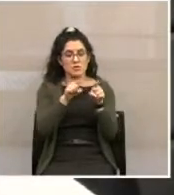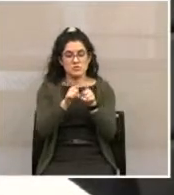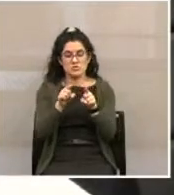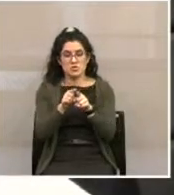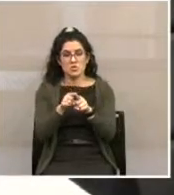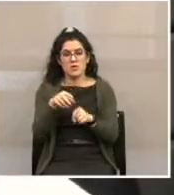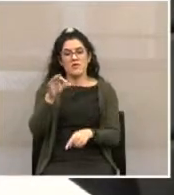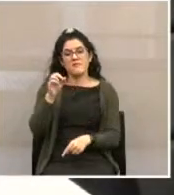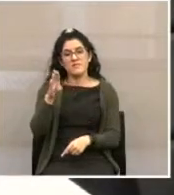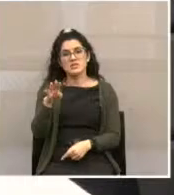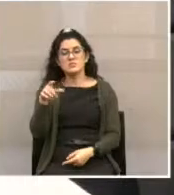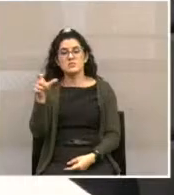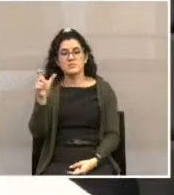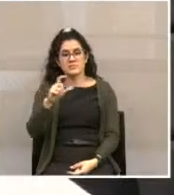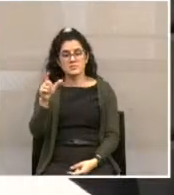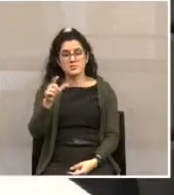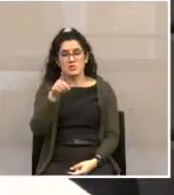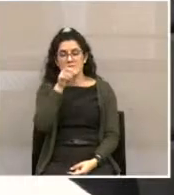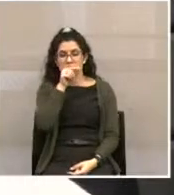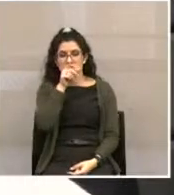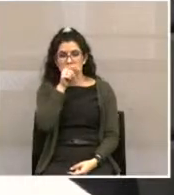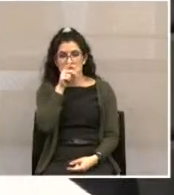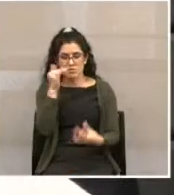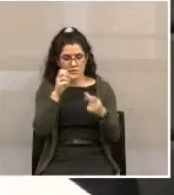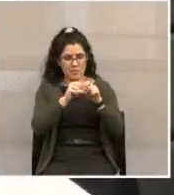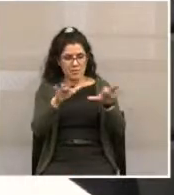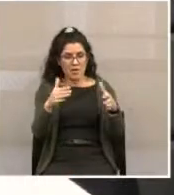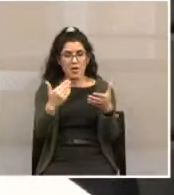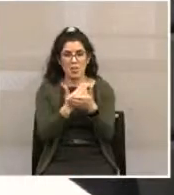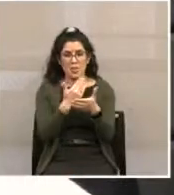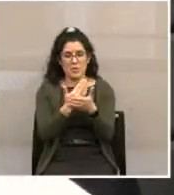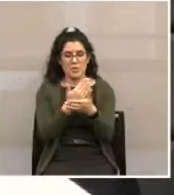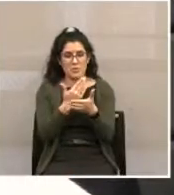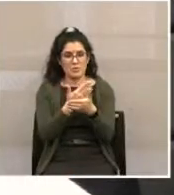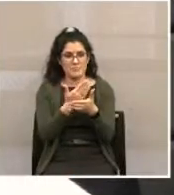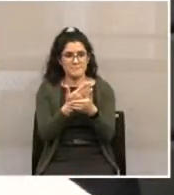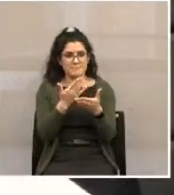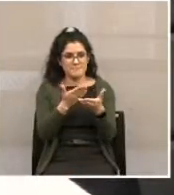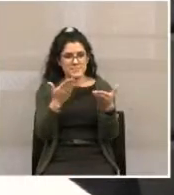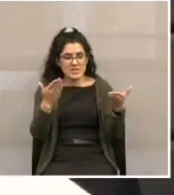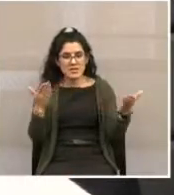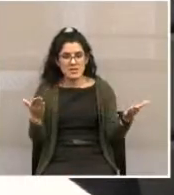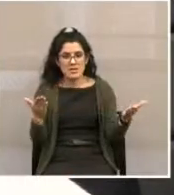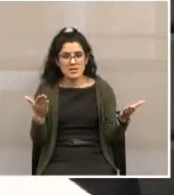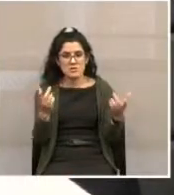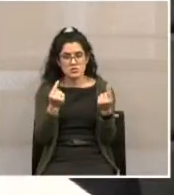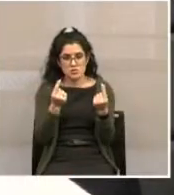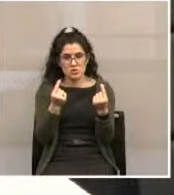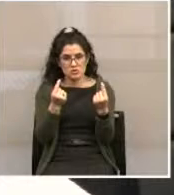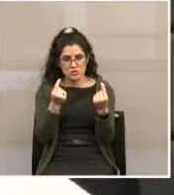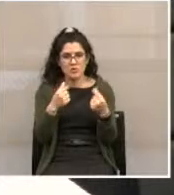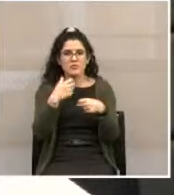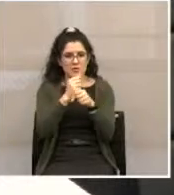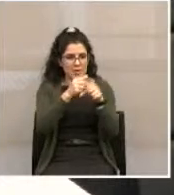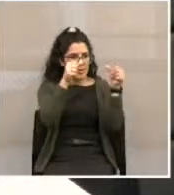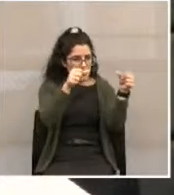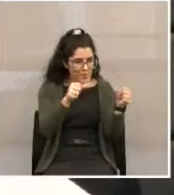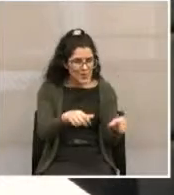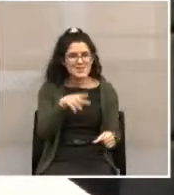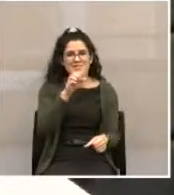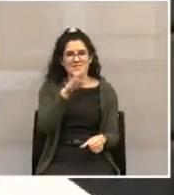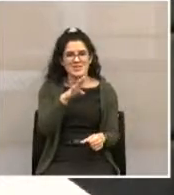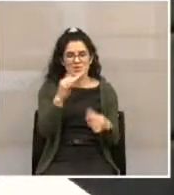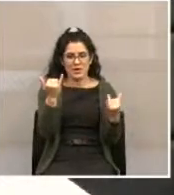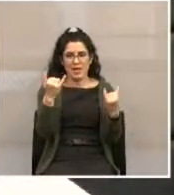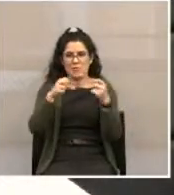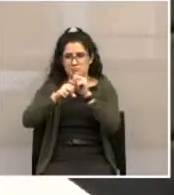platforms essentially created new material that was then reproduced via social media and then obviously